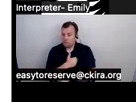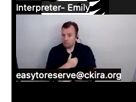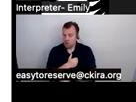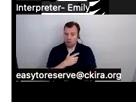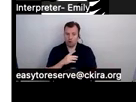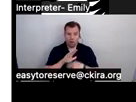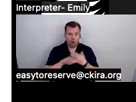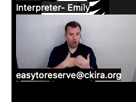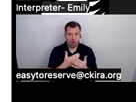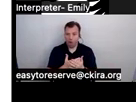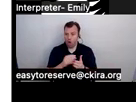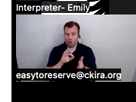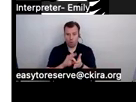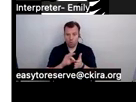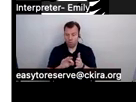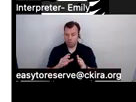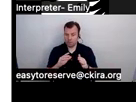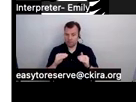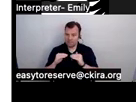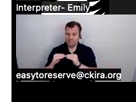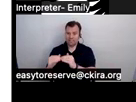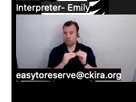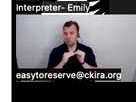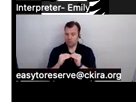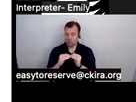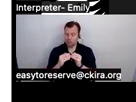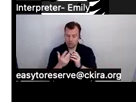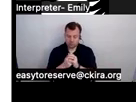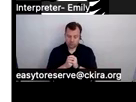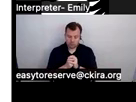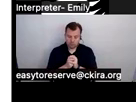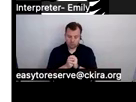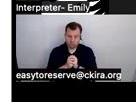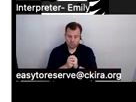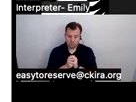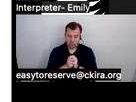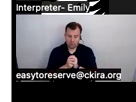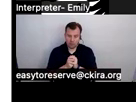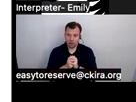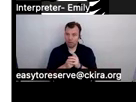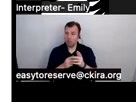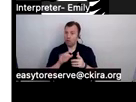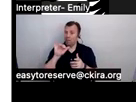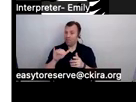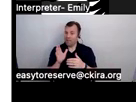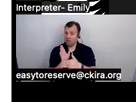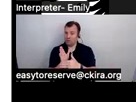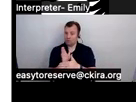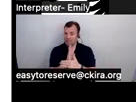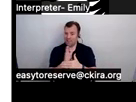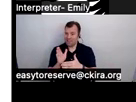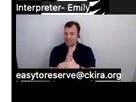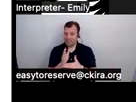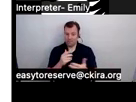are weighted equally. So it's generally expected that if whatever that range of scores for those